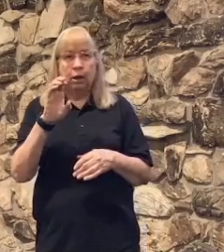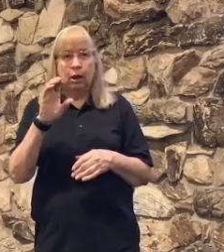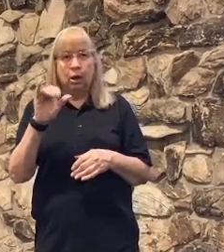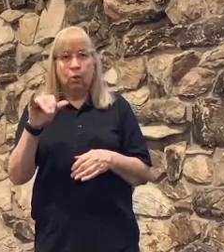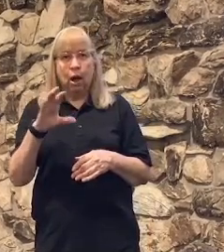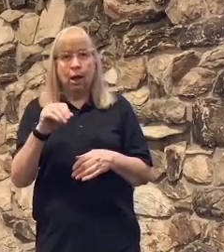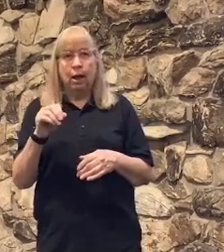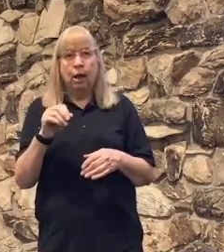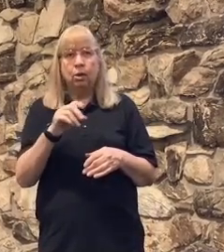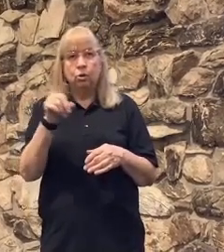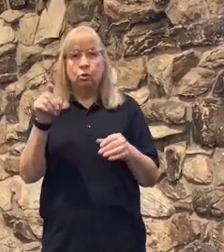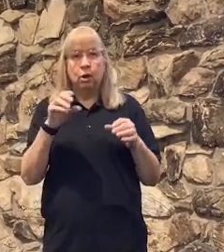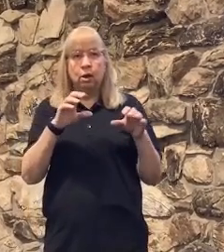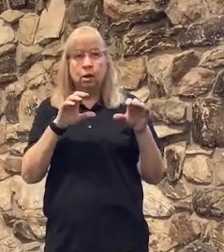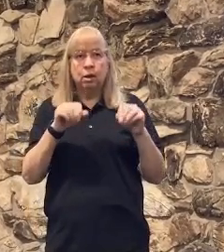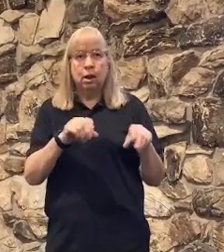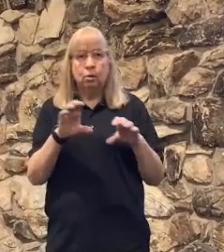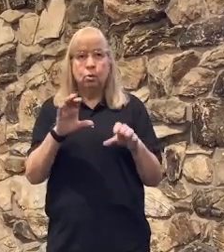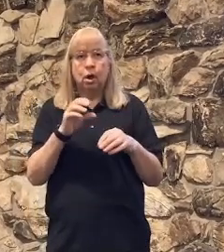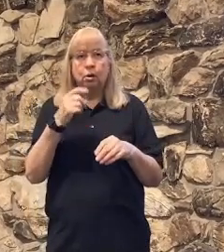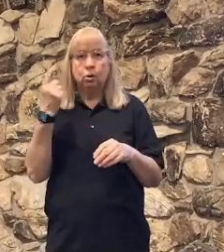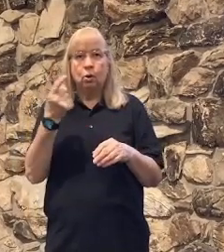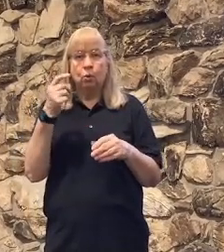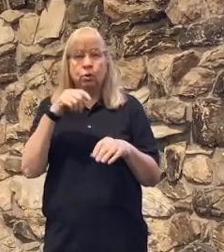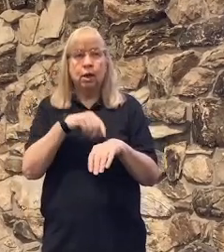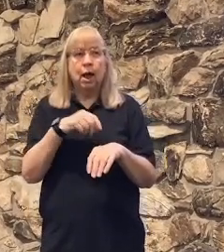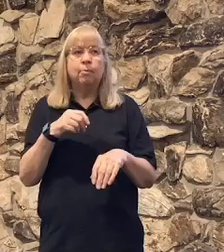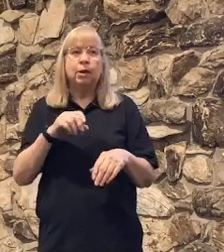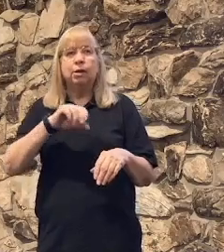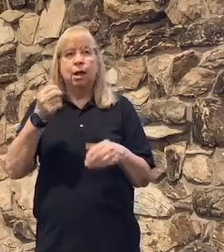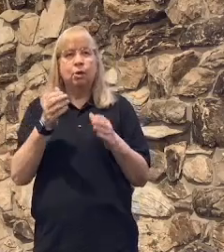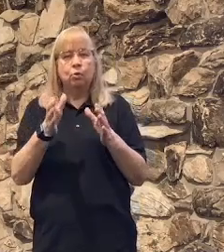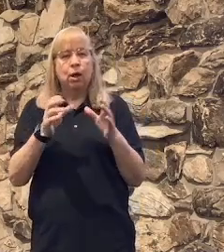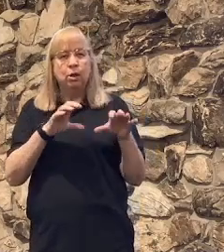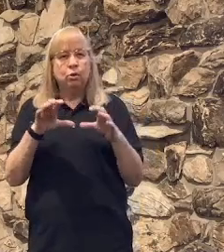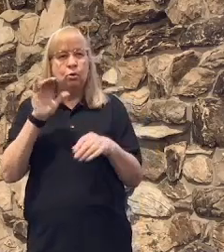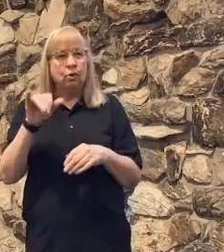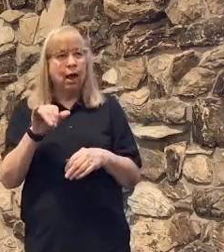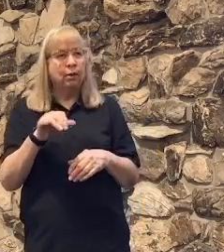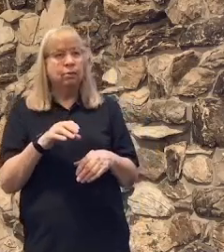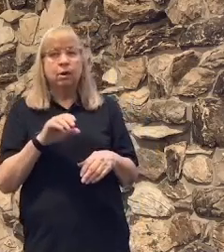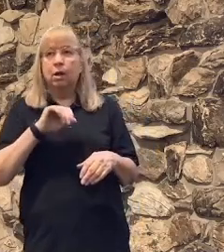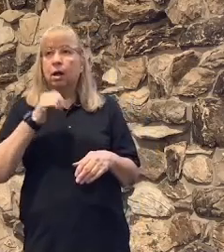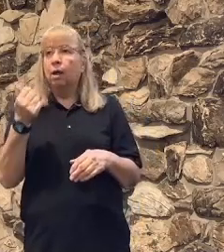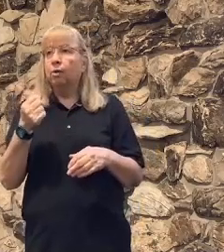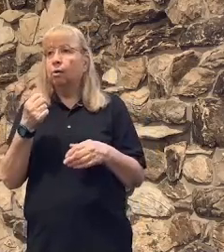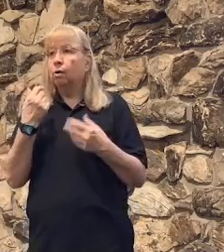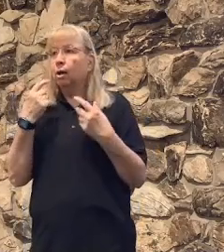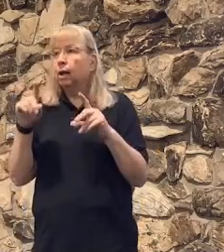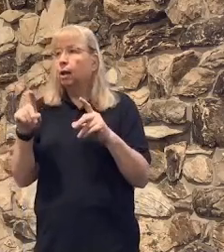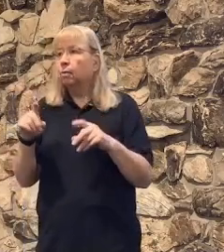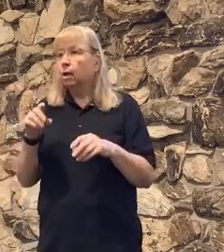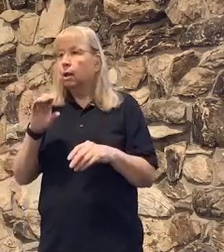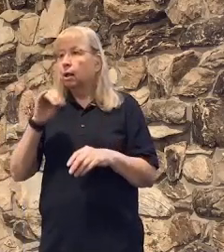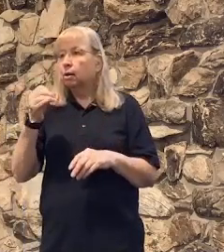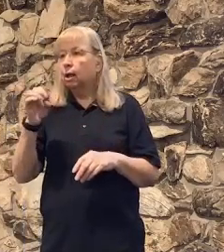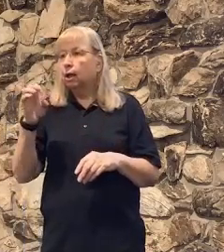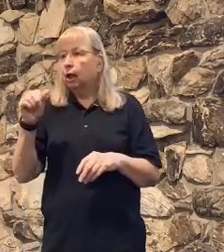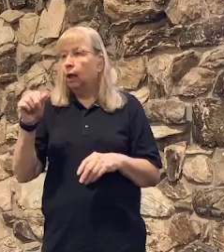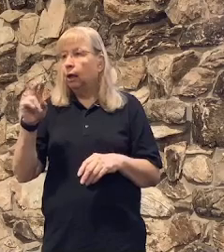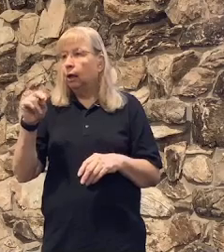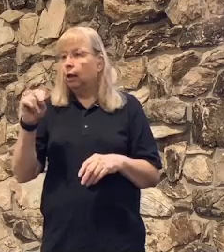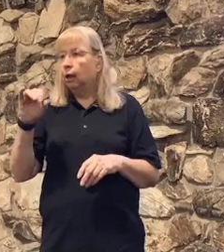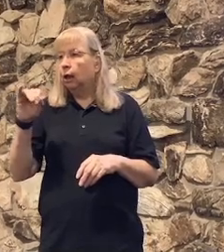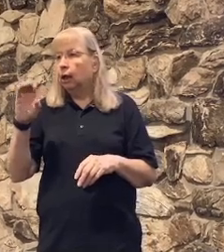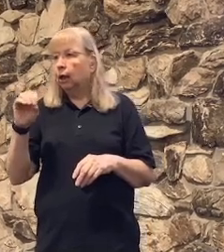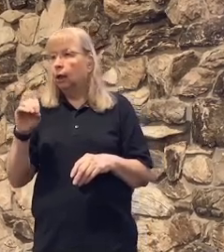do it on your own time. It's another great thing to do. Any other announcements? Oh, Jeannie. Yes. Hi. Neil and I